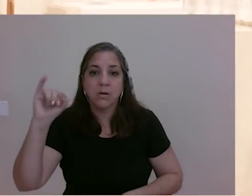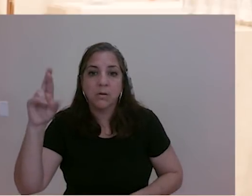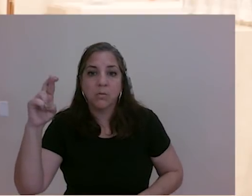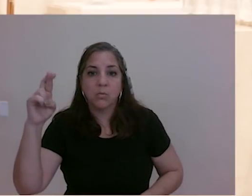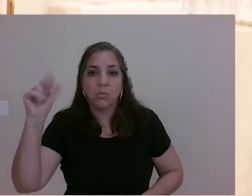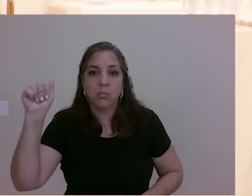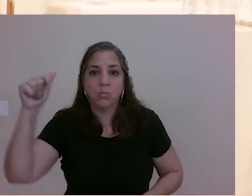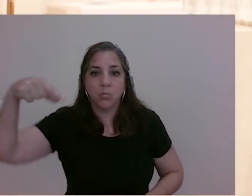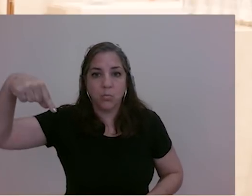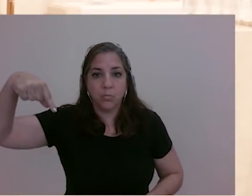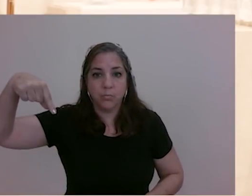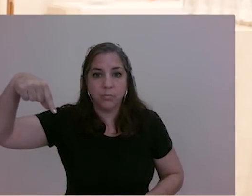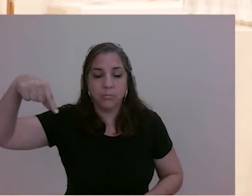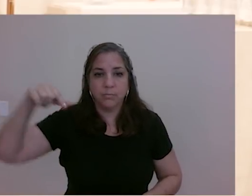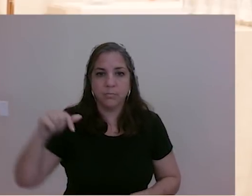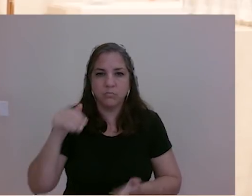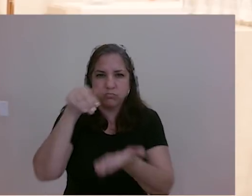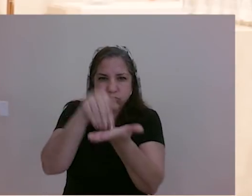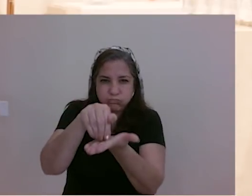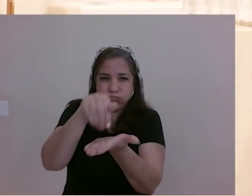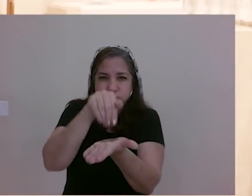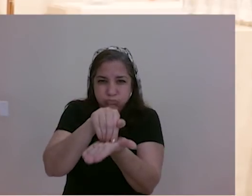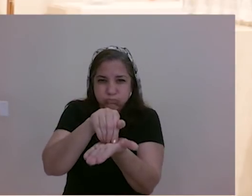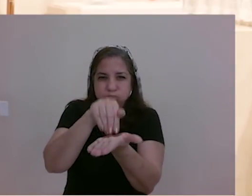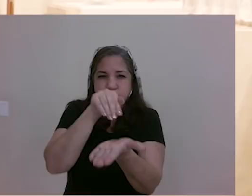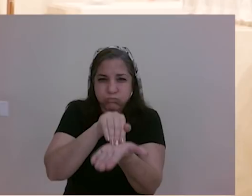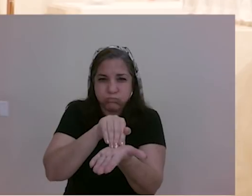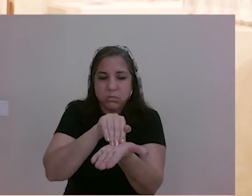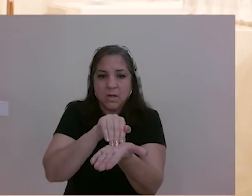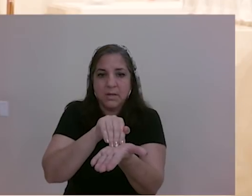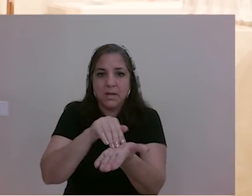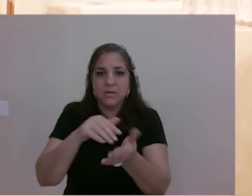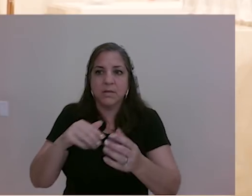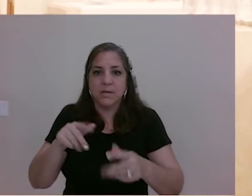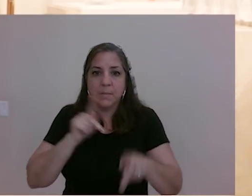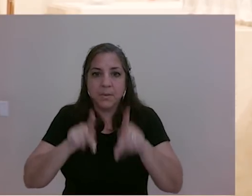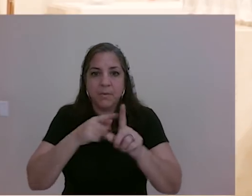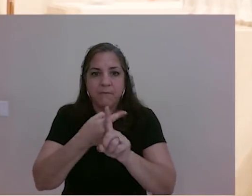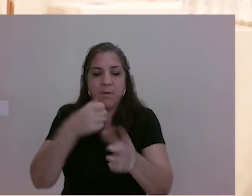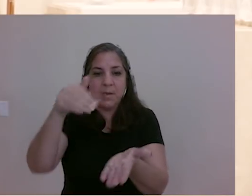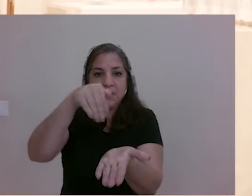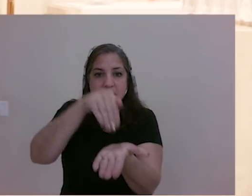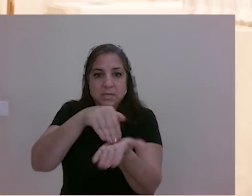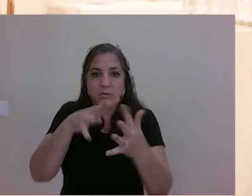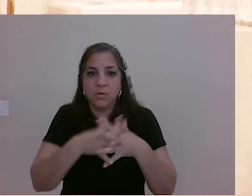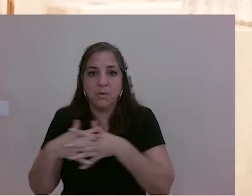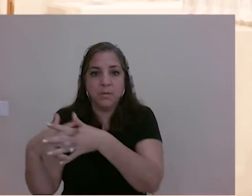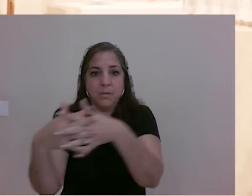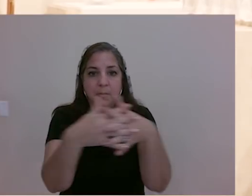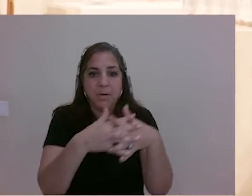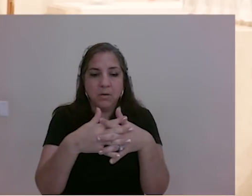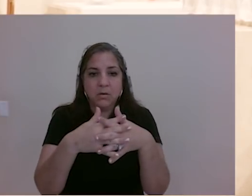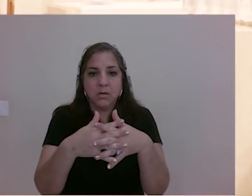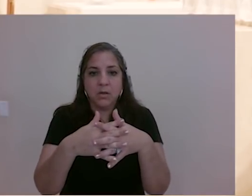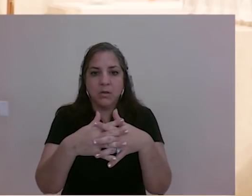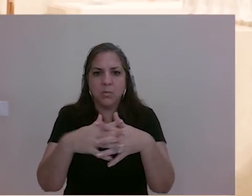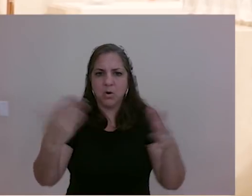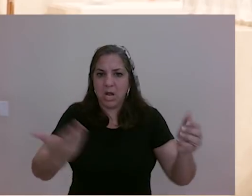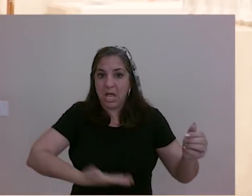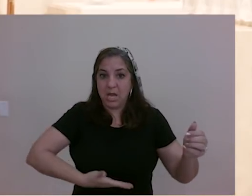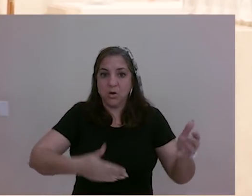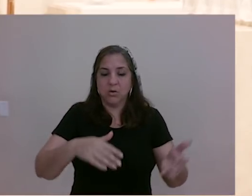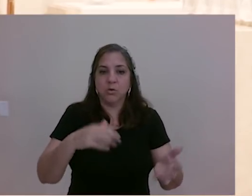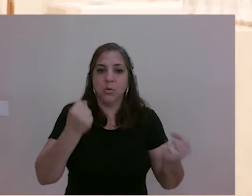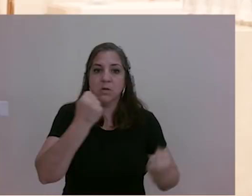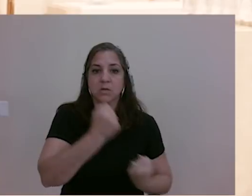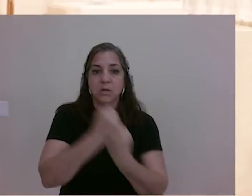Iraq, where thousands were hired from Central and South America to work supporting